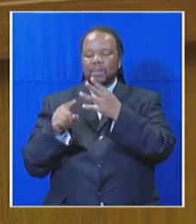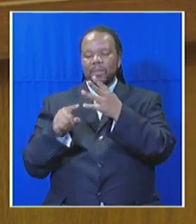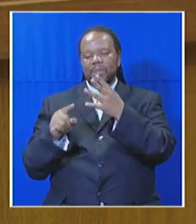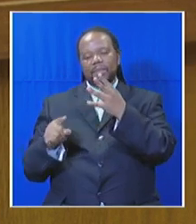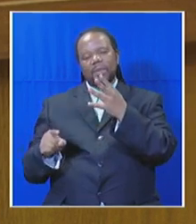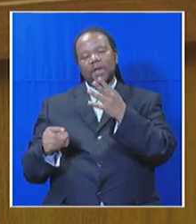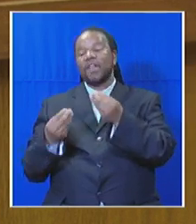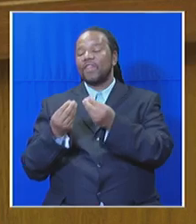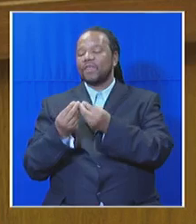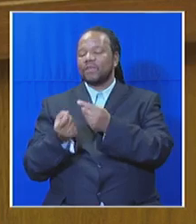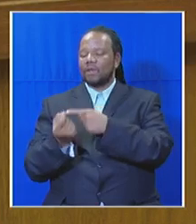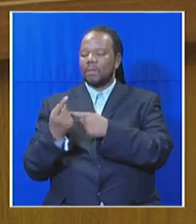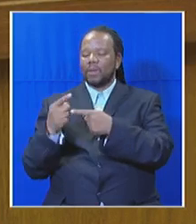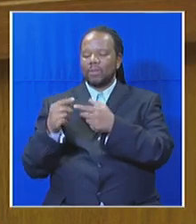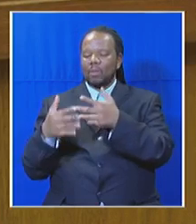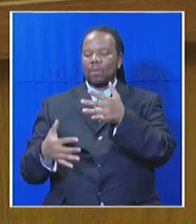incidents that have happened,